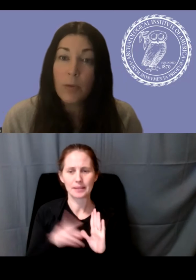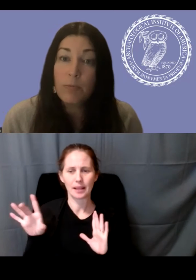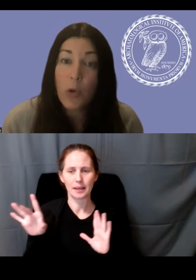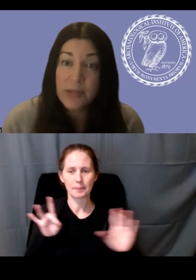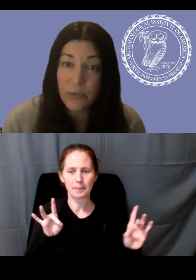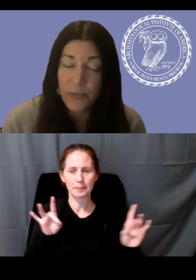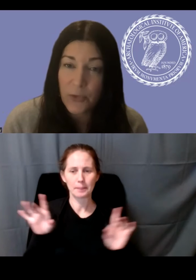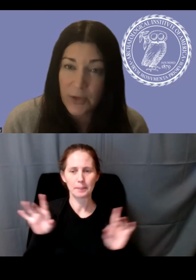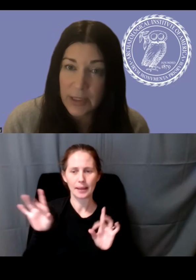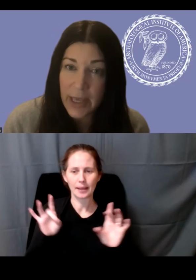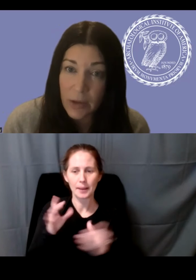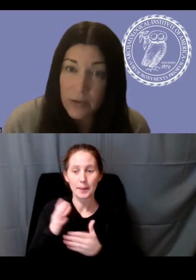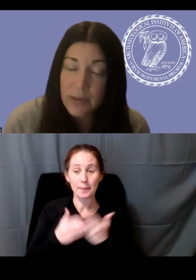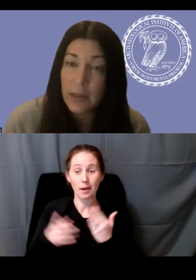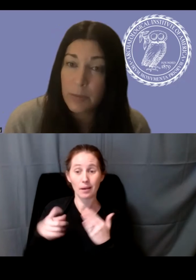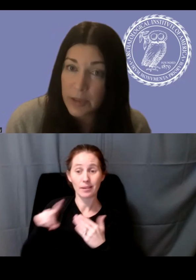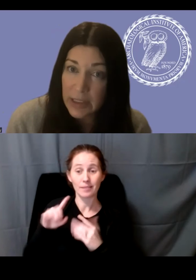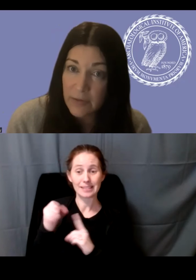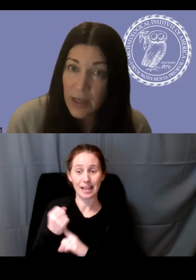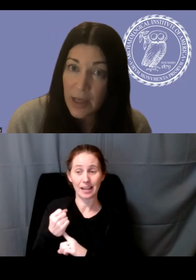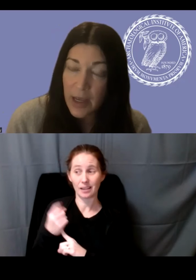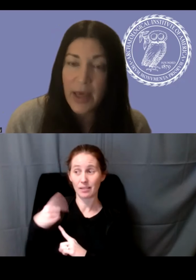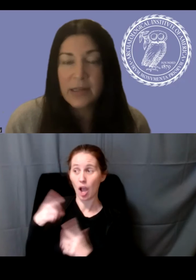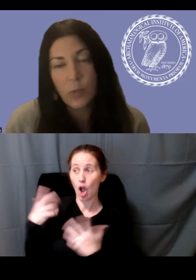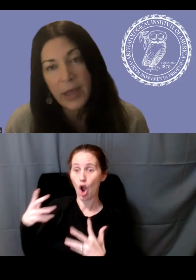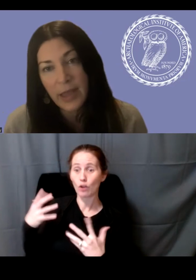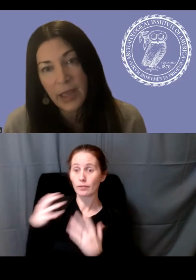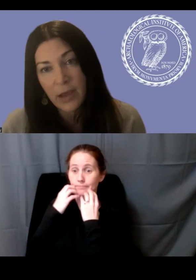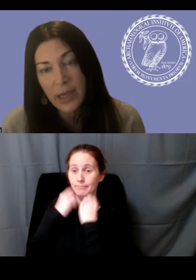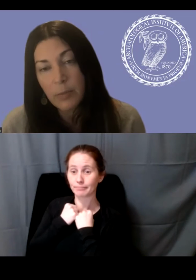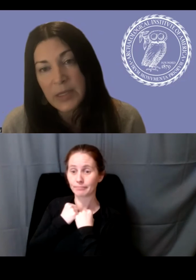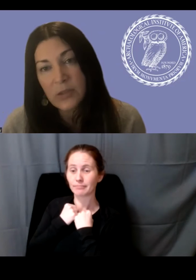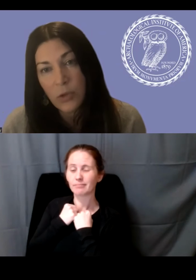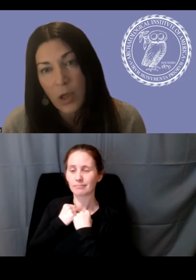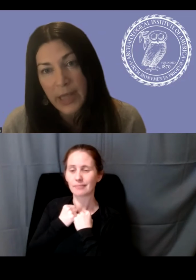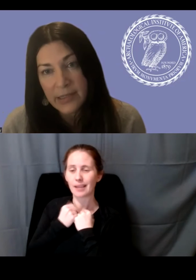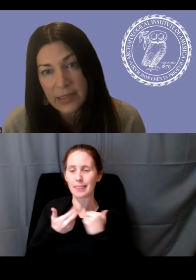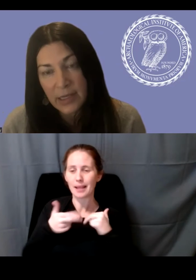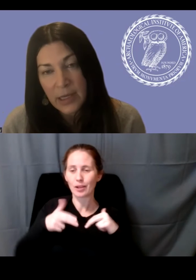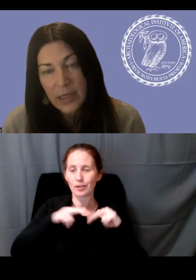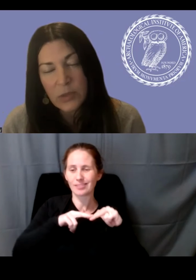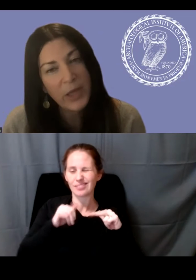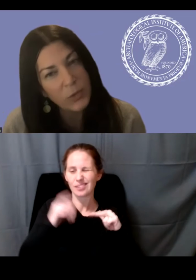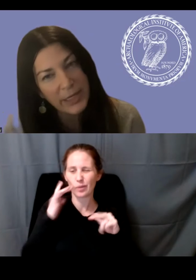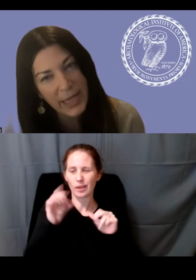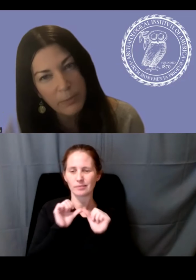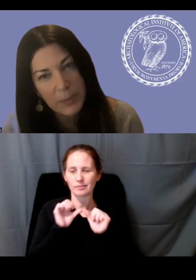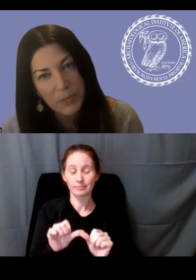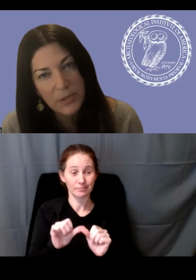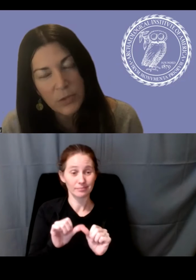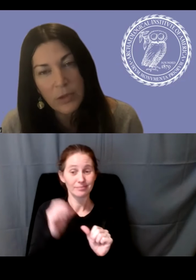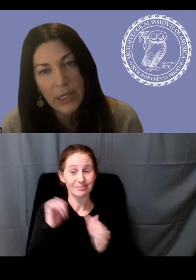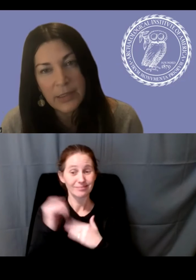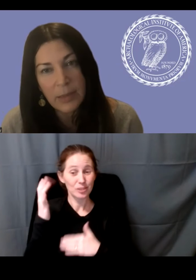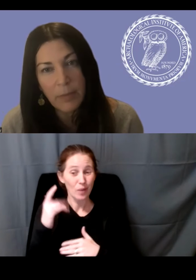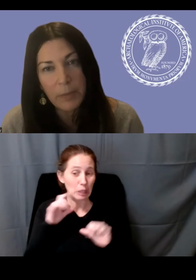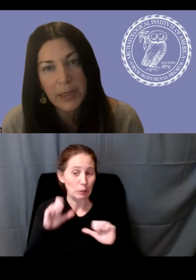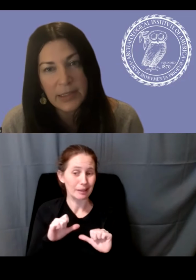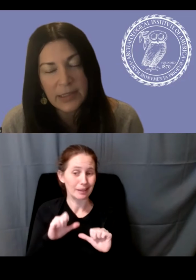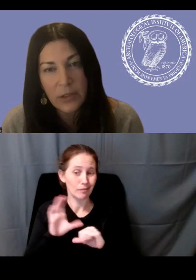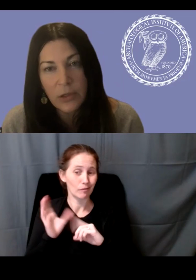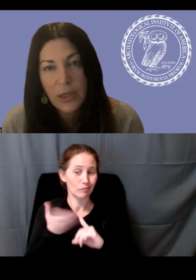that are most fervently held and believed. And that is why they can be so long lasting. That's why you can get people to do things